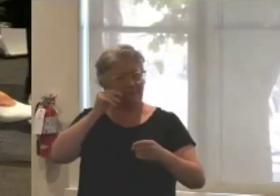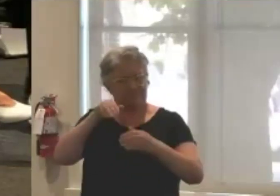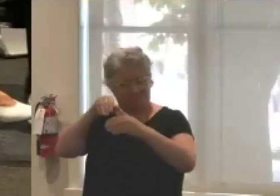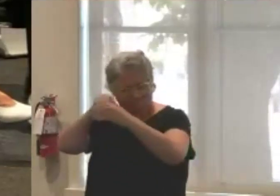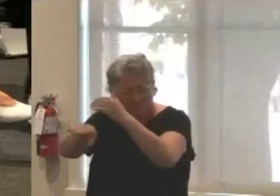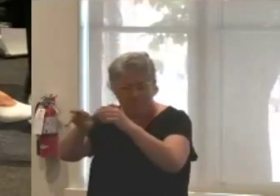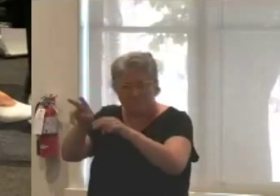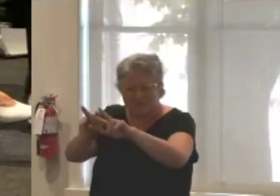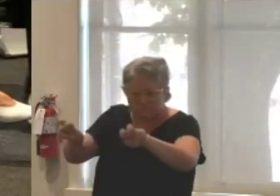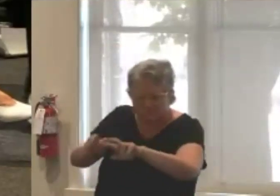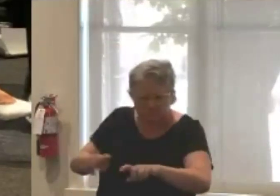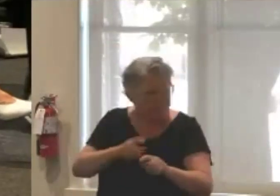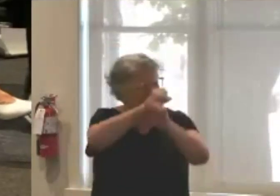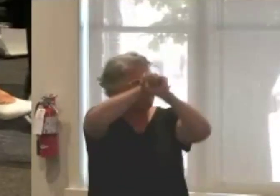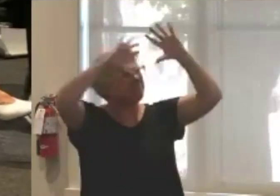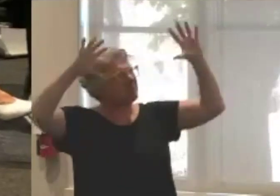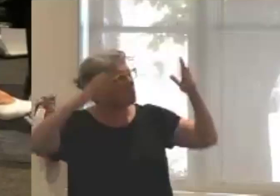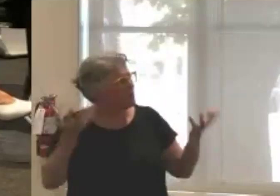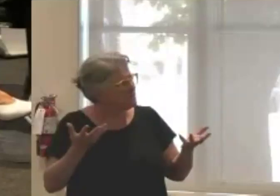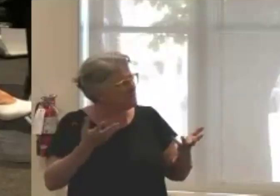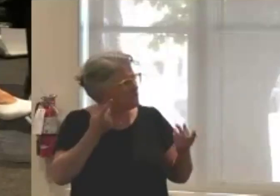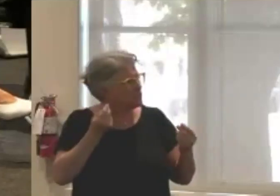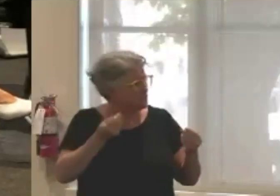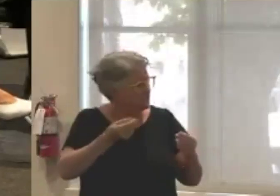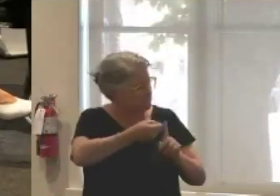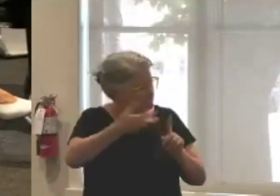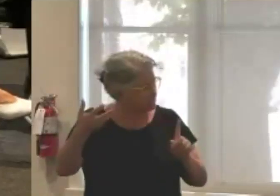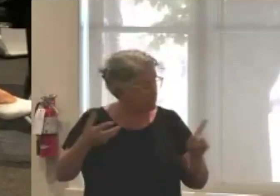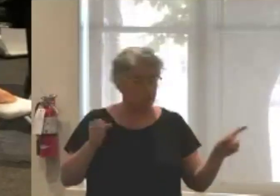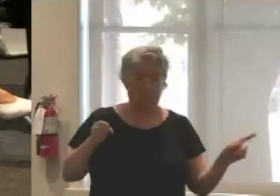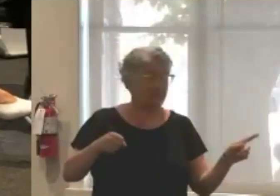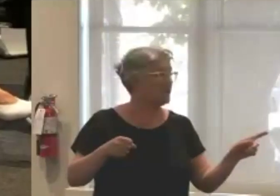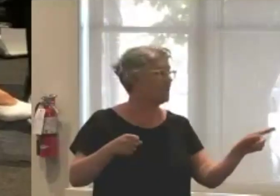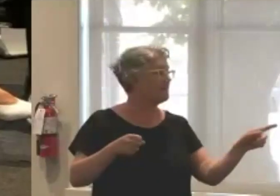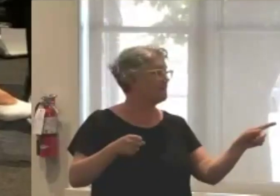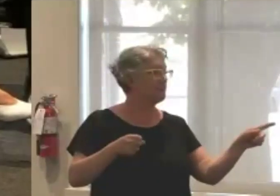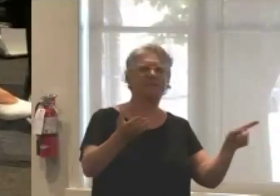just elaborate a little bit more on what that means? Absolutely.